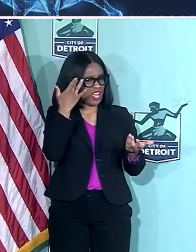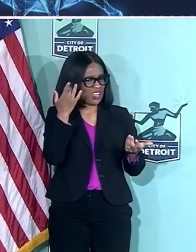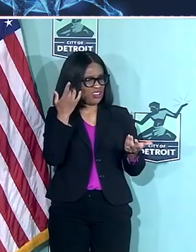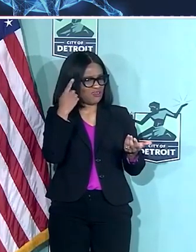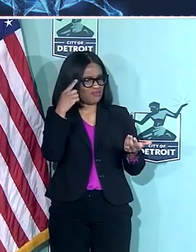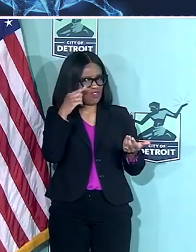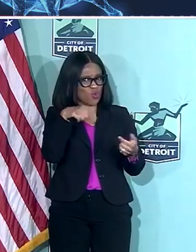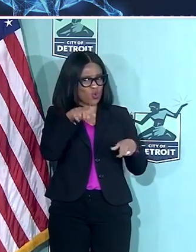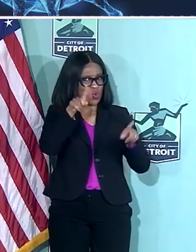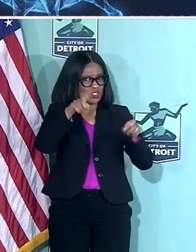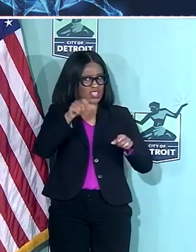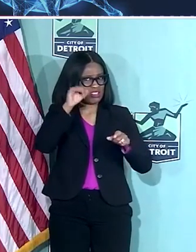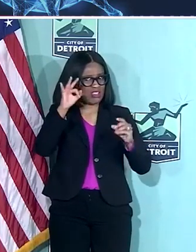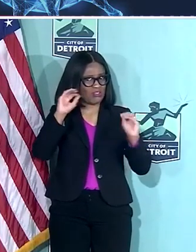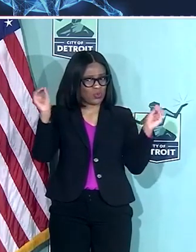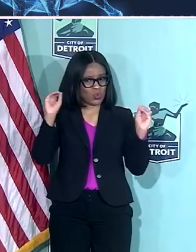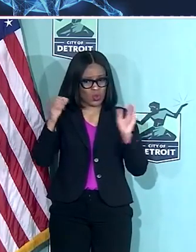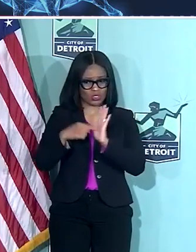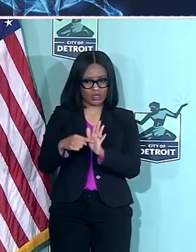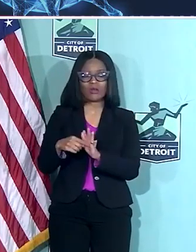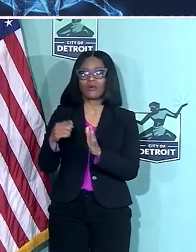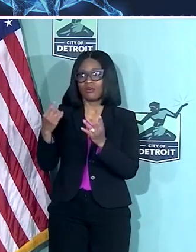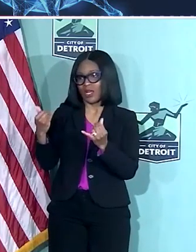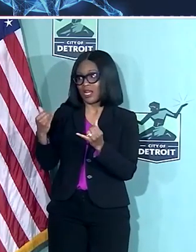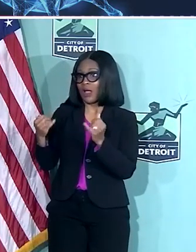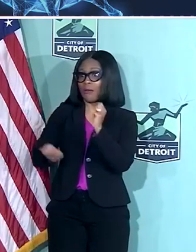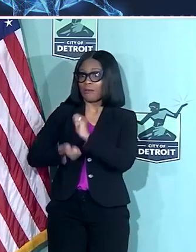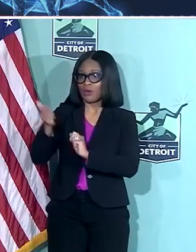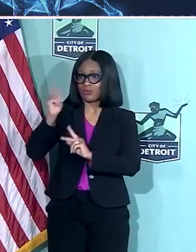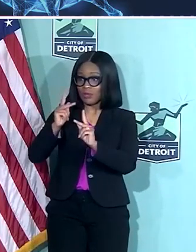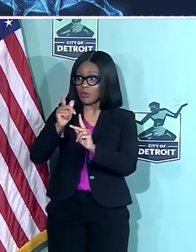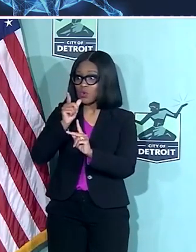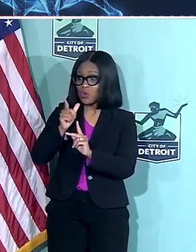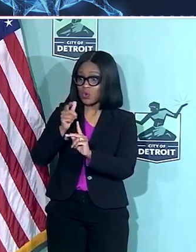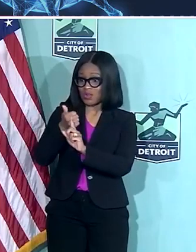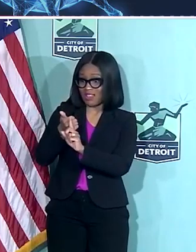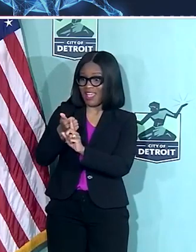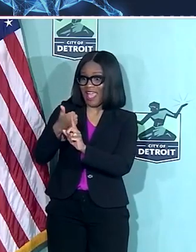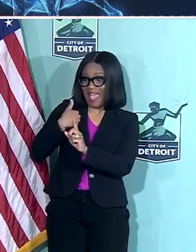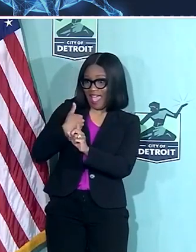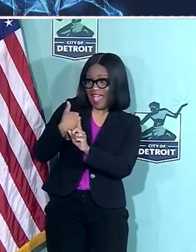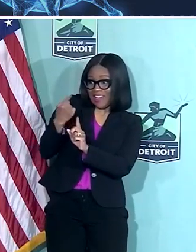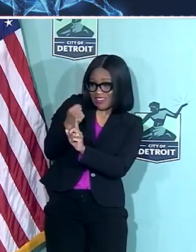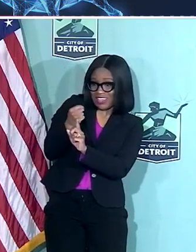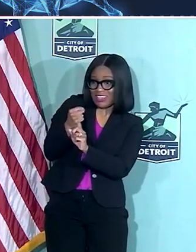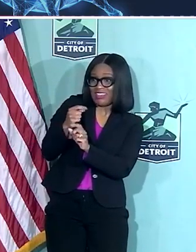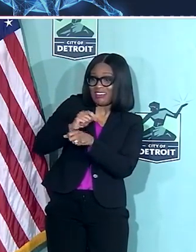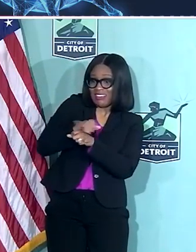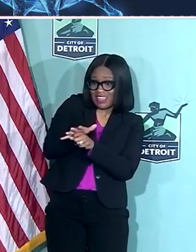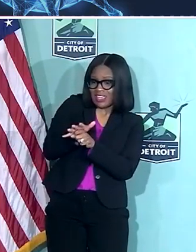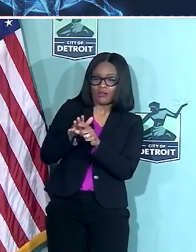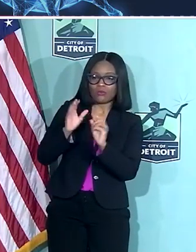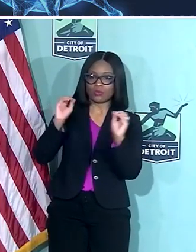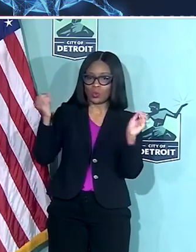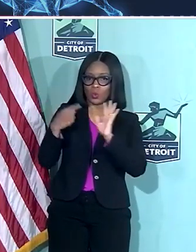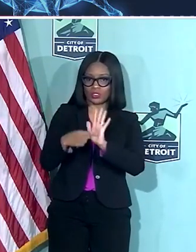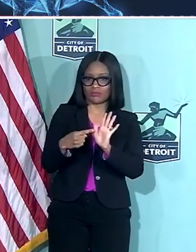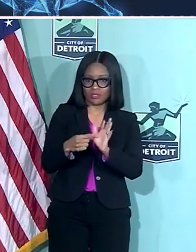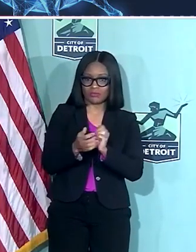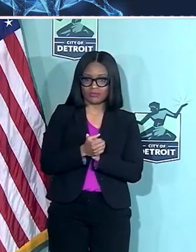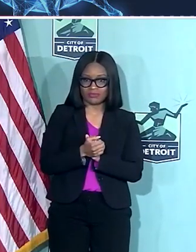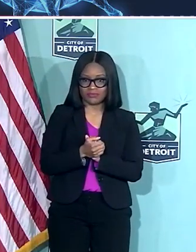Sure. At this point, the great majority of people who have COVID-19 don't have symptoms. I mean, that's the reality. The people who have symptoms were